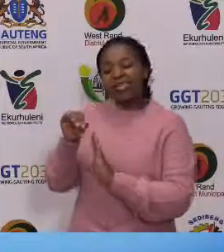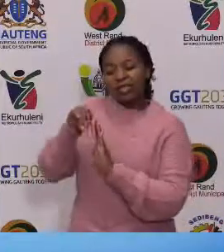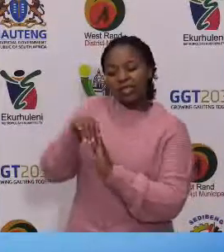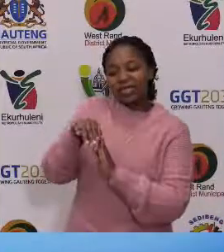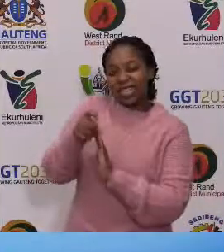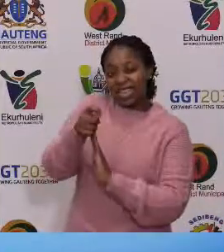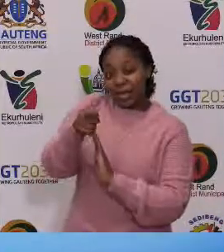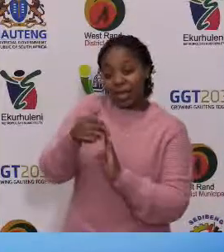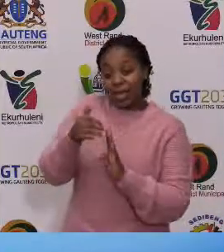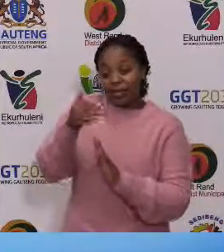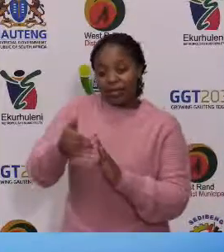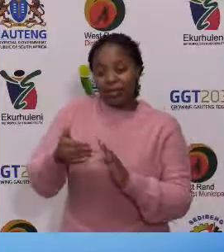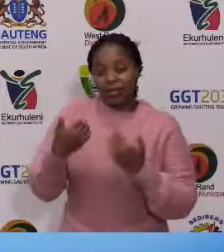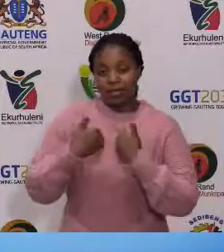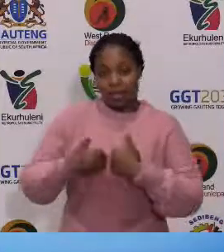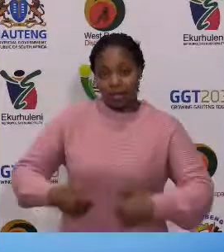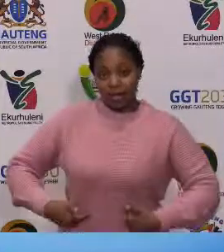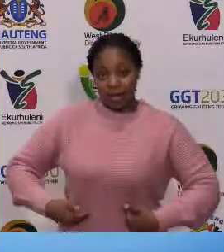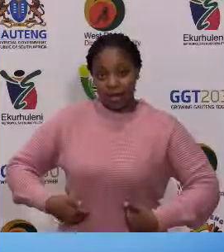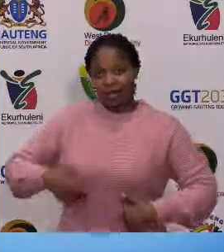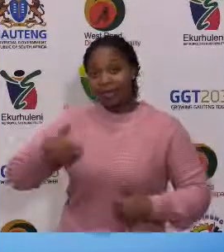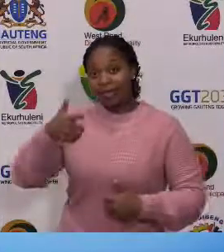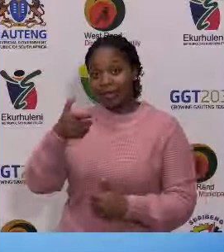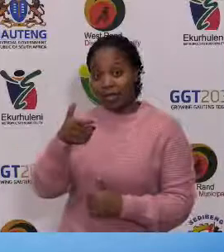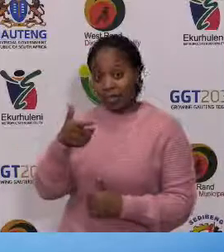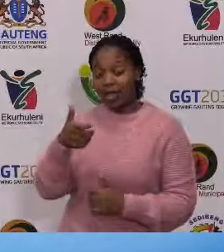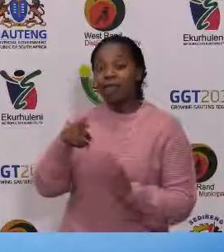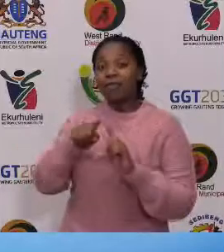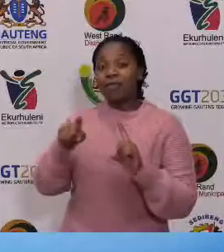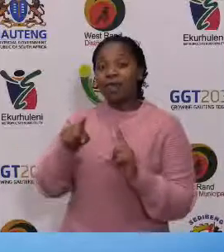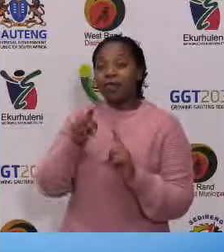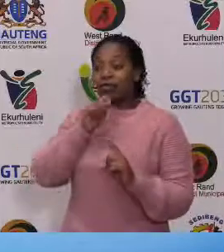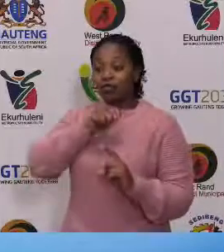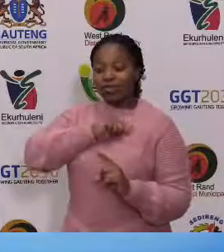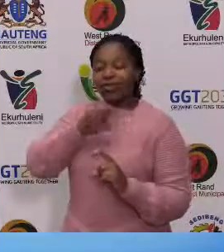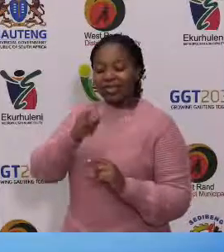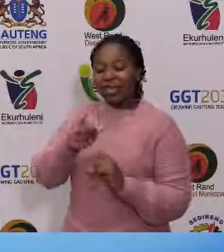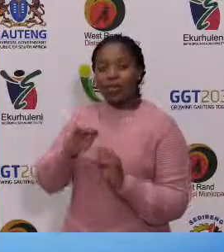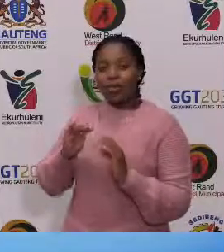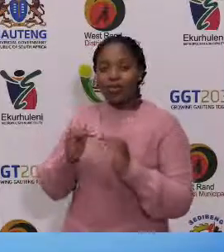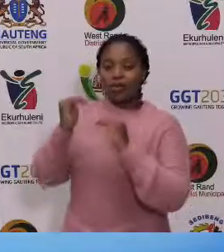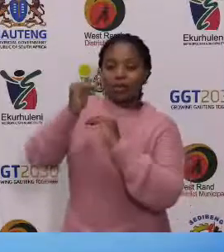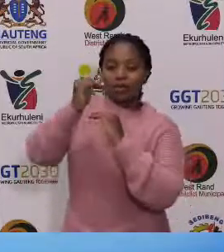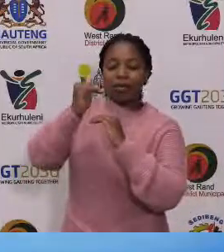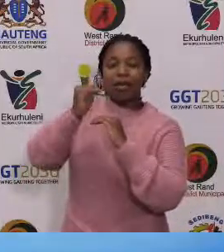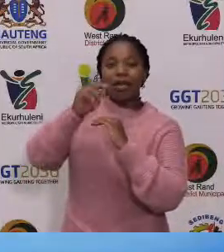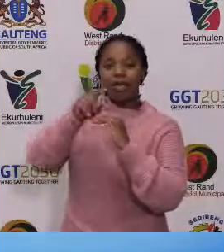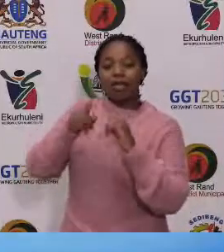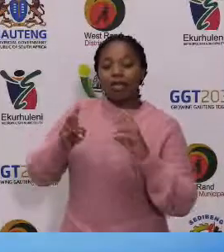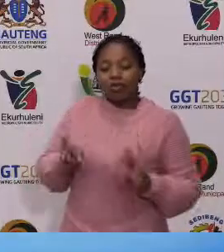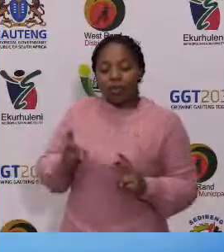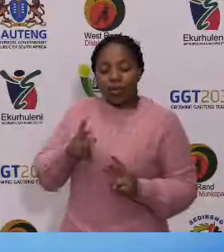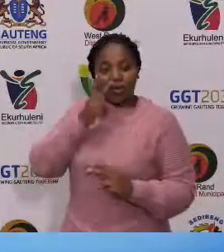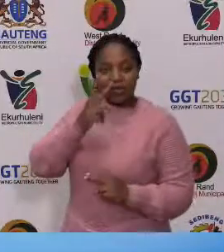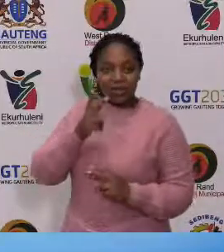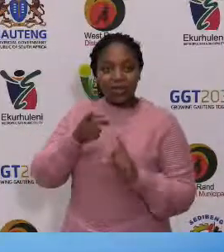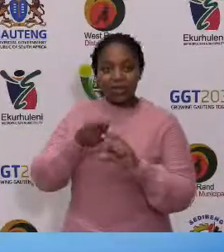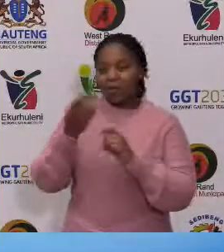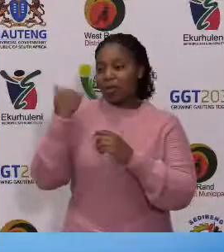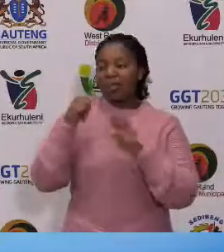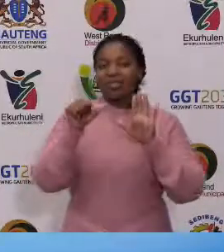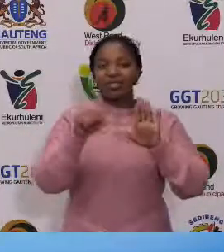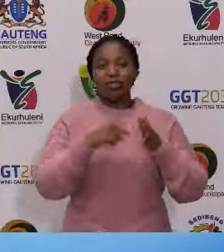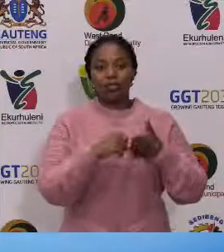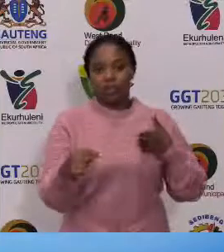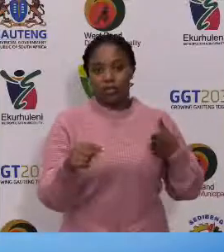up to Sunday, but not sufficiently. They were still higher than the normal, what we've been seeing ordinarily for the past 6 weeks in